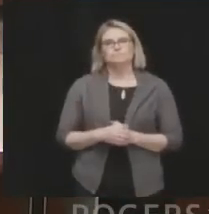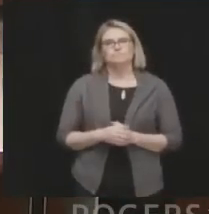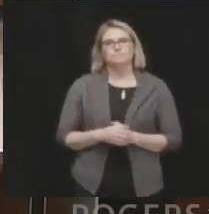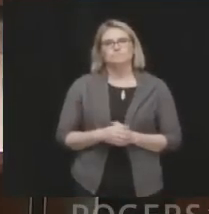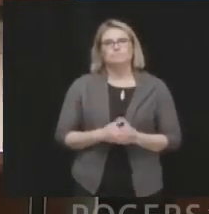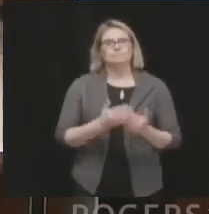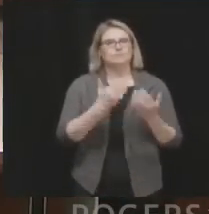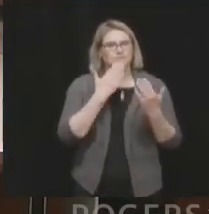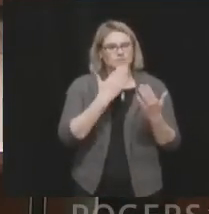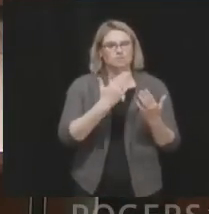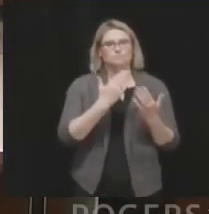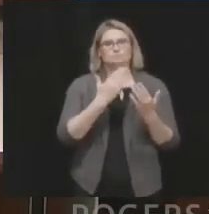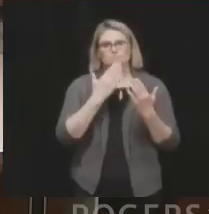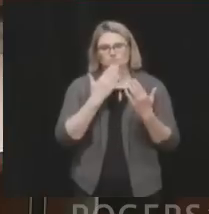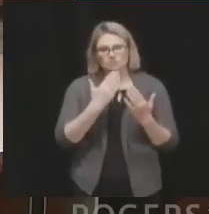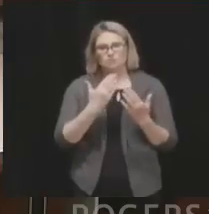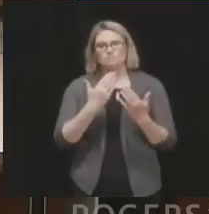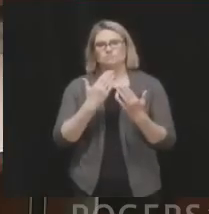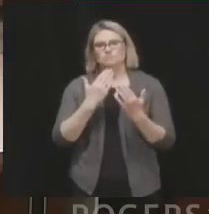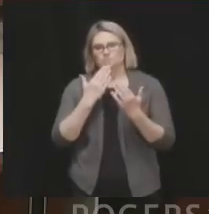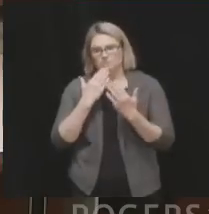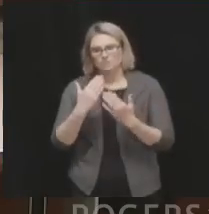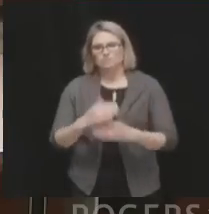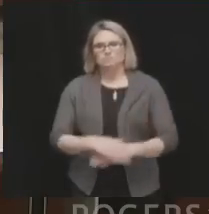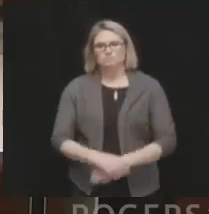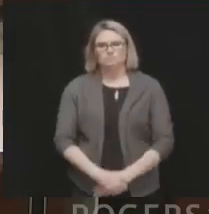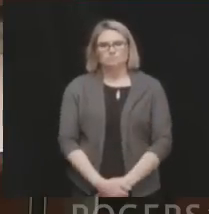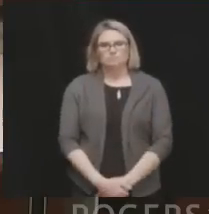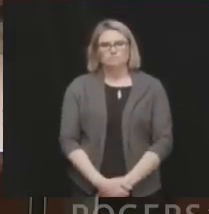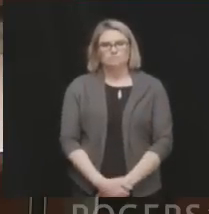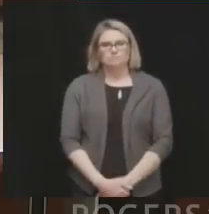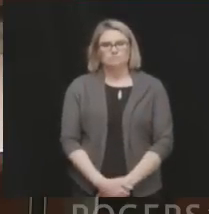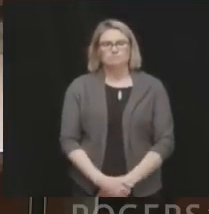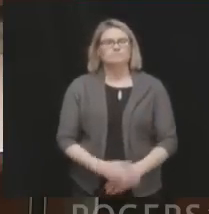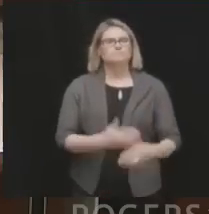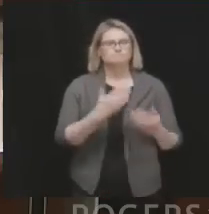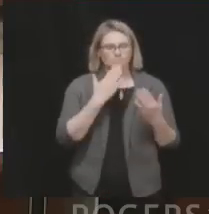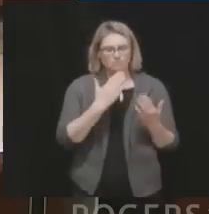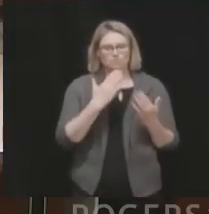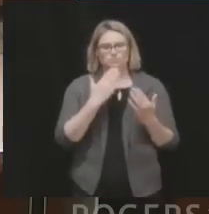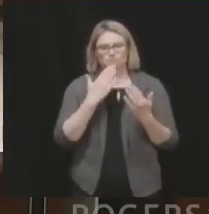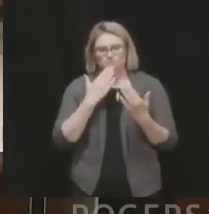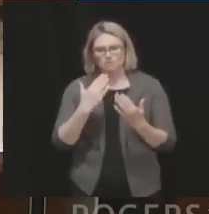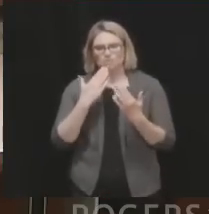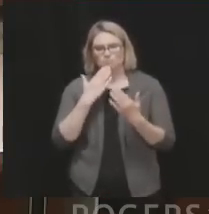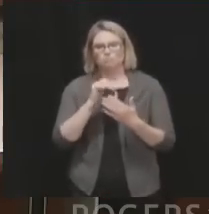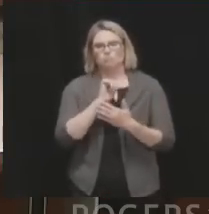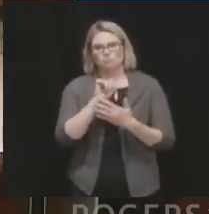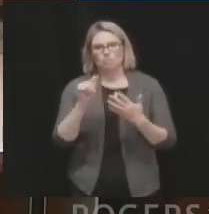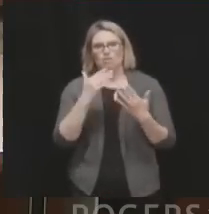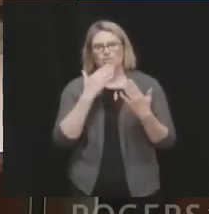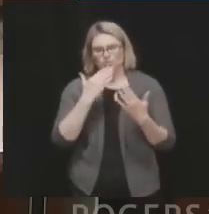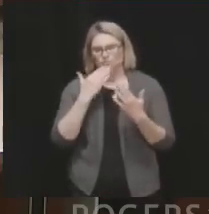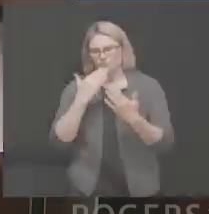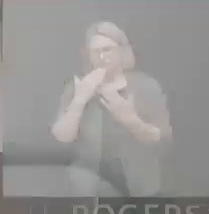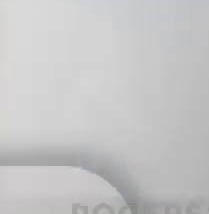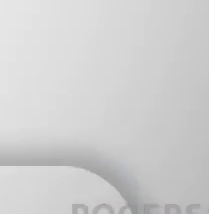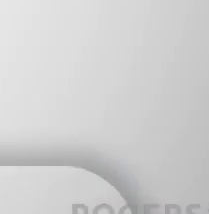That concludes today's update. Thank you. Cela conclut la séance d'aujourd'hui. Merci beaucoup.